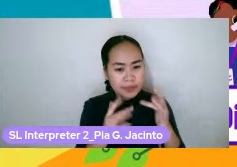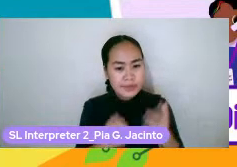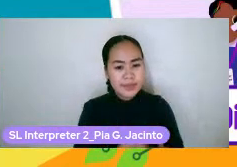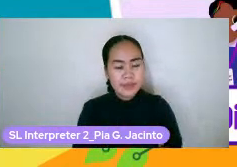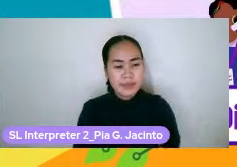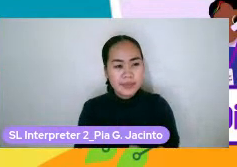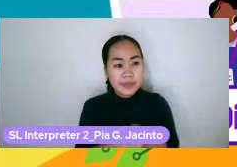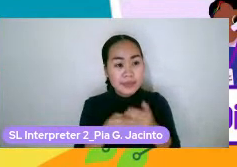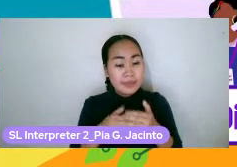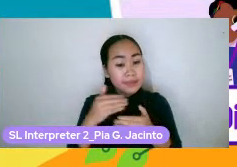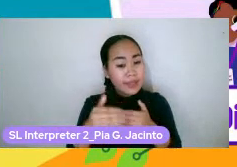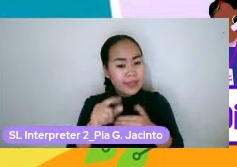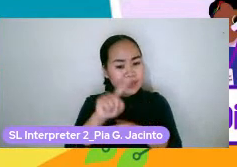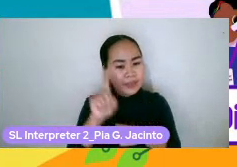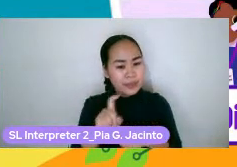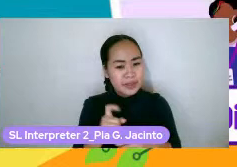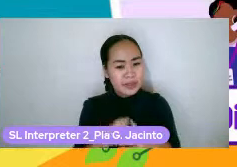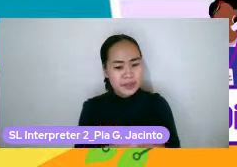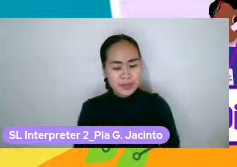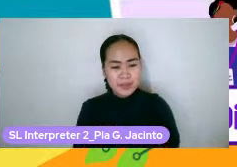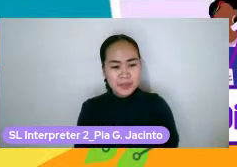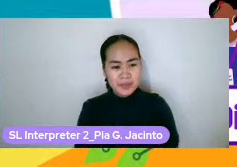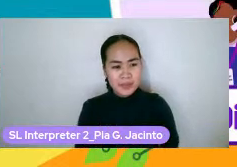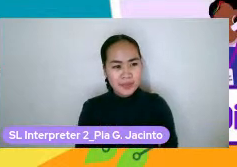proceed to the next question.